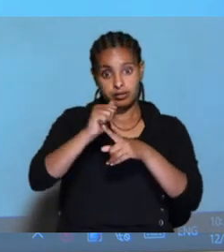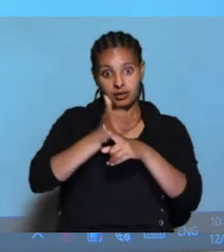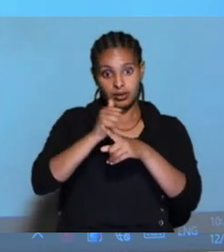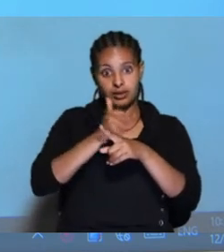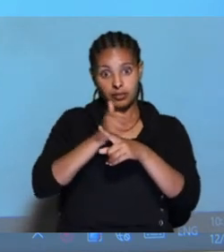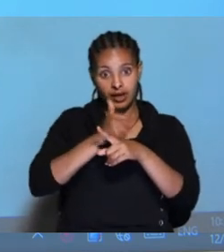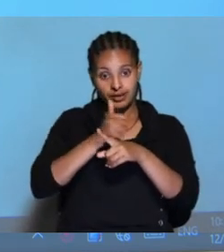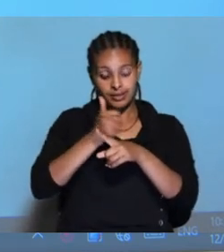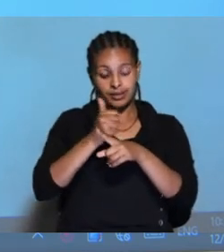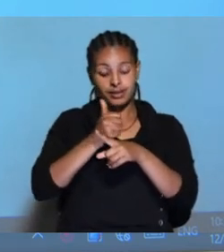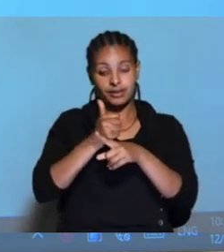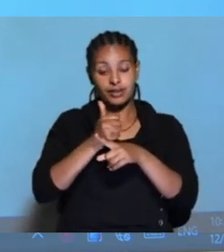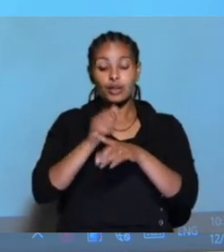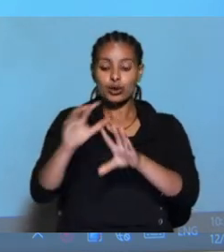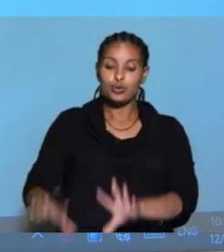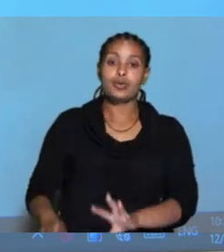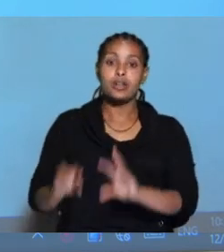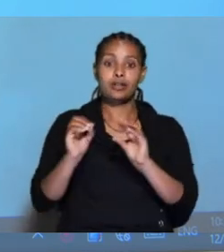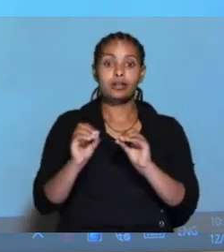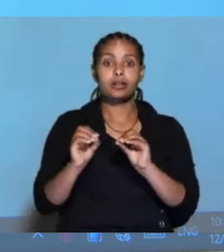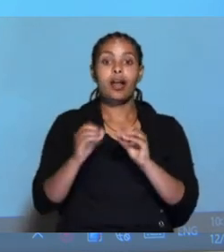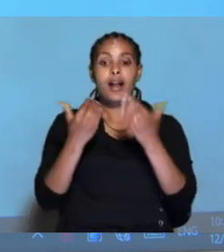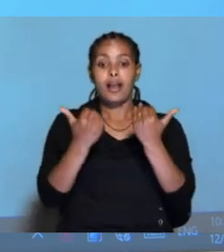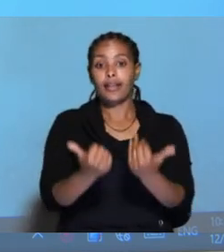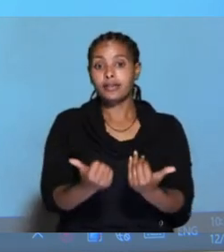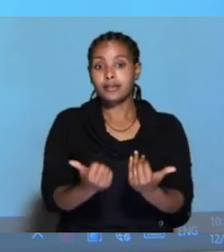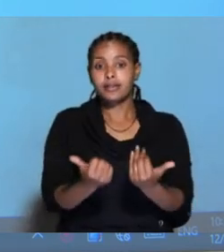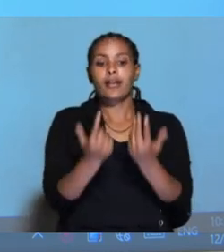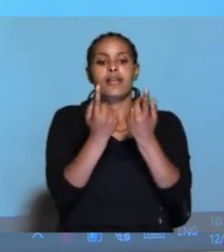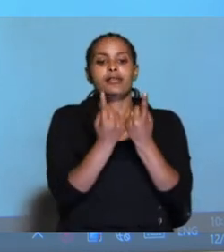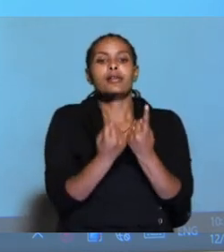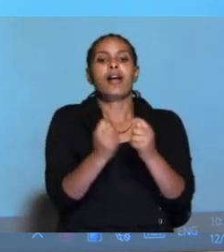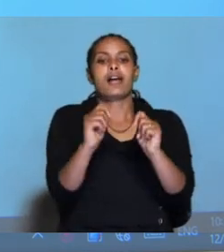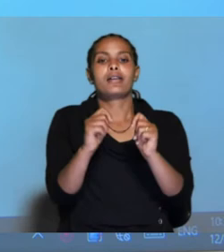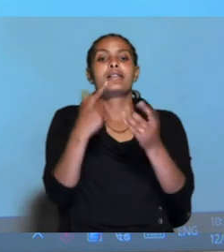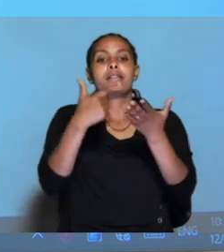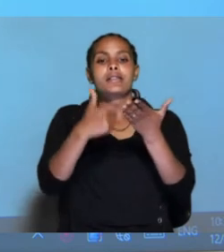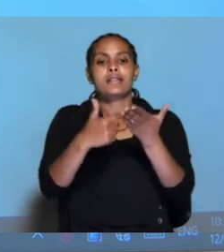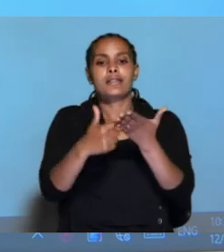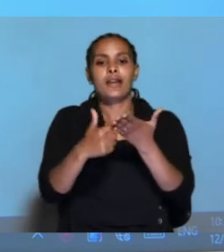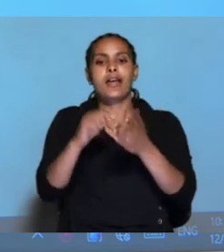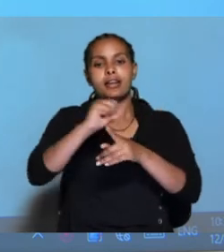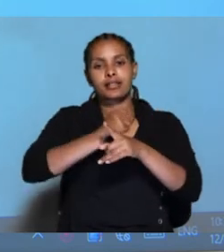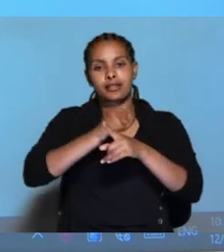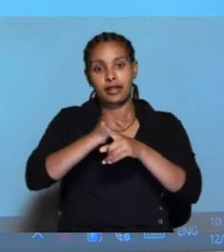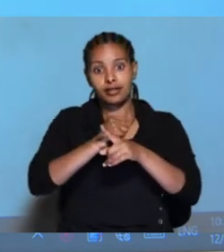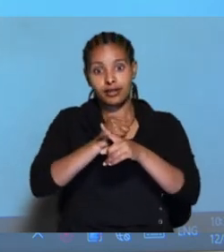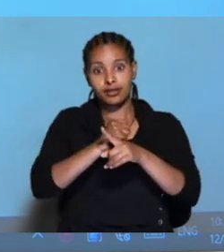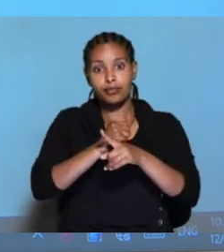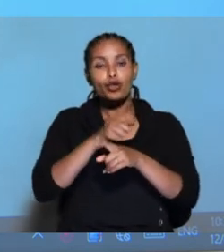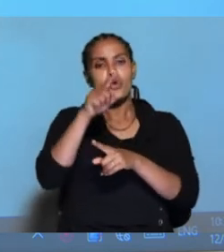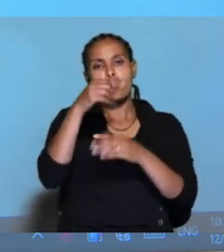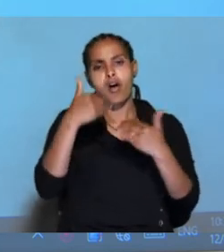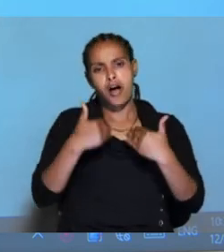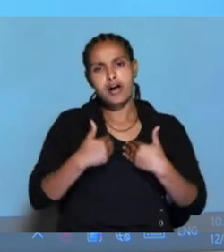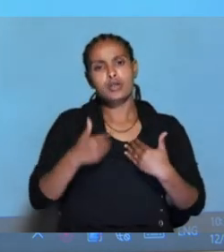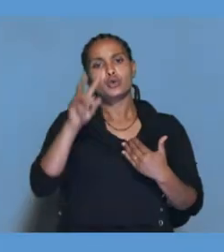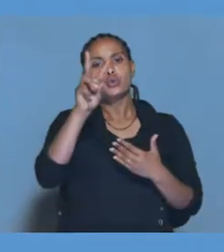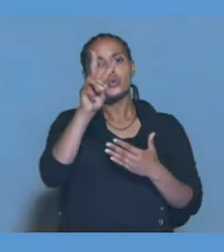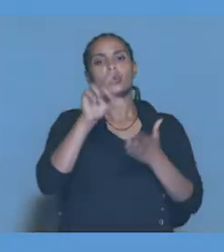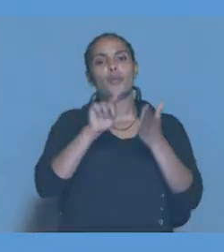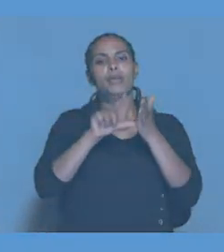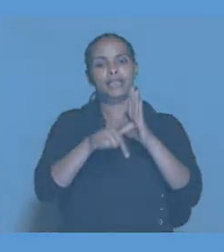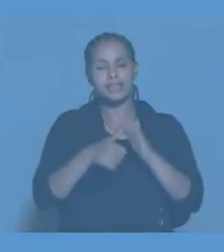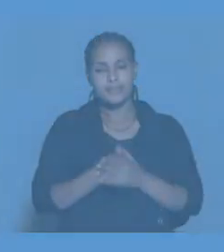Practice exercise. Students, let us try this exercise. You have